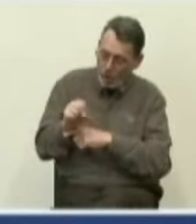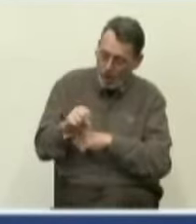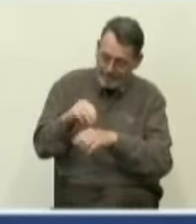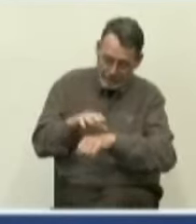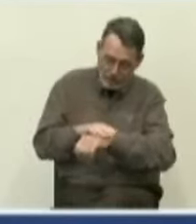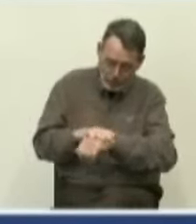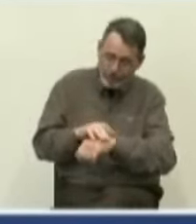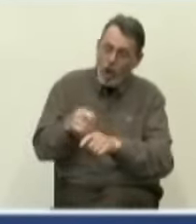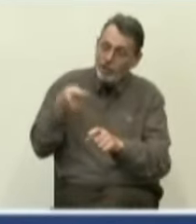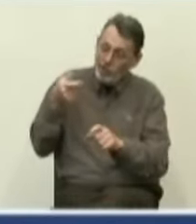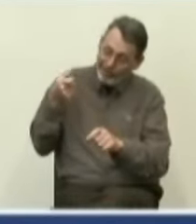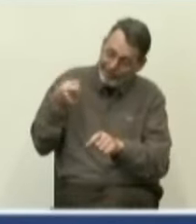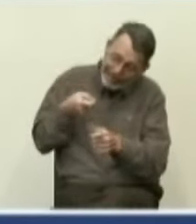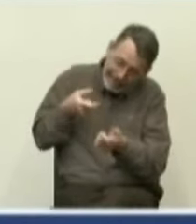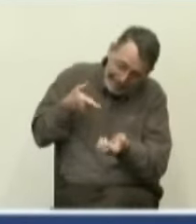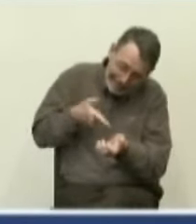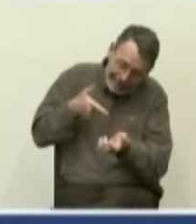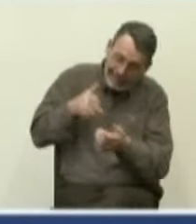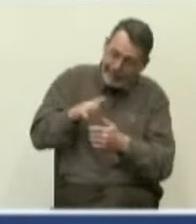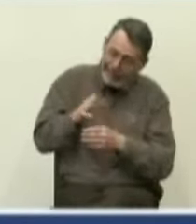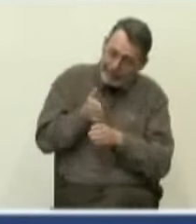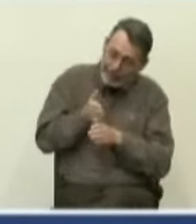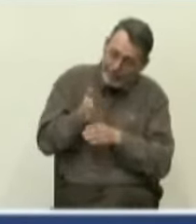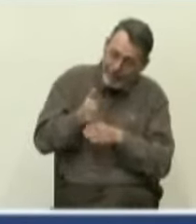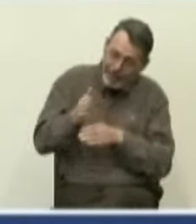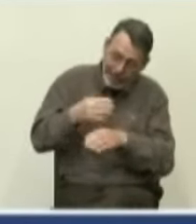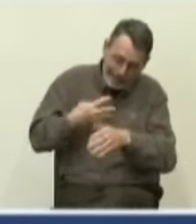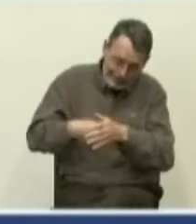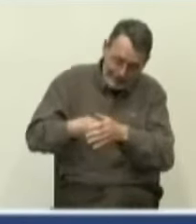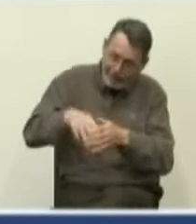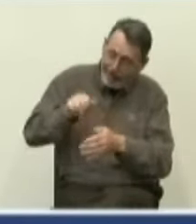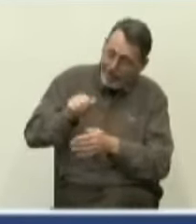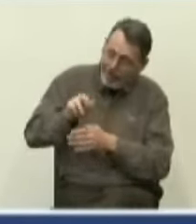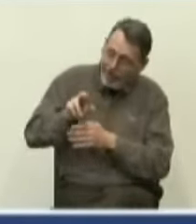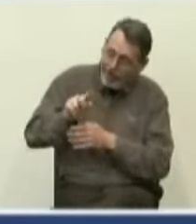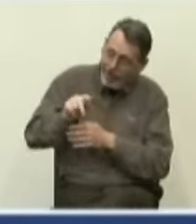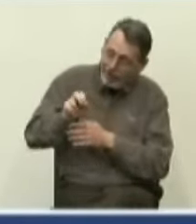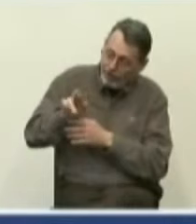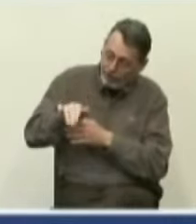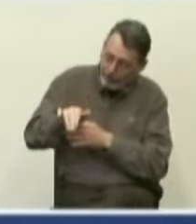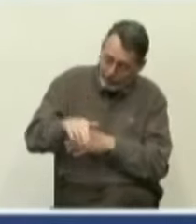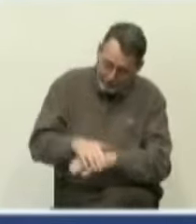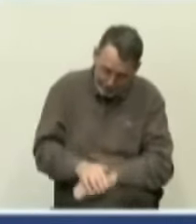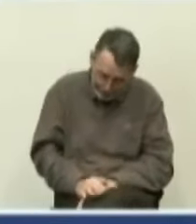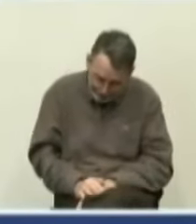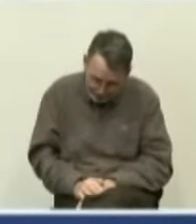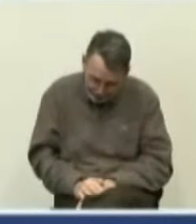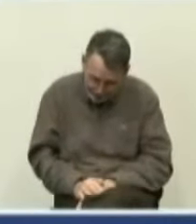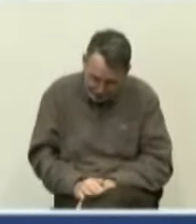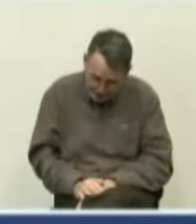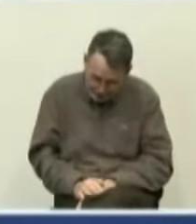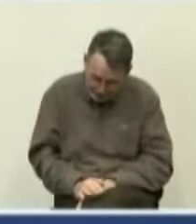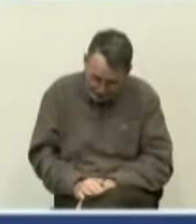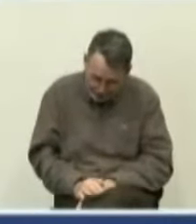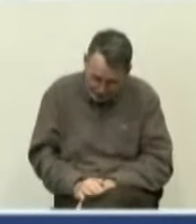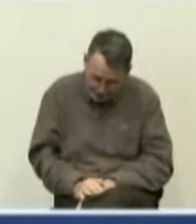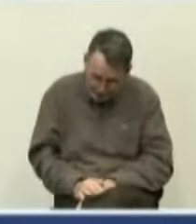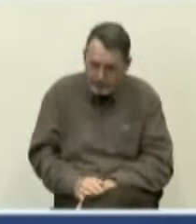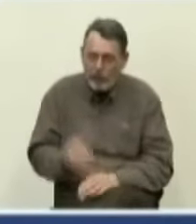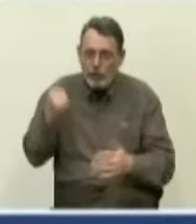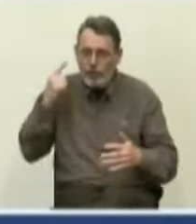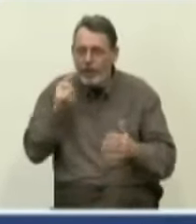artery. I also would like to say that my son was shot in his